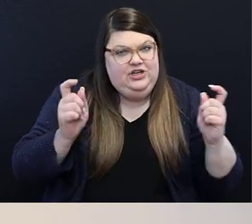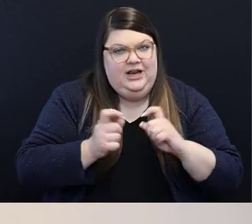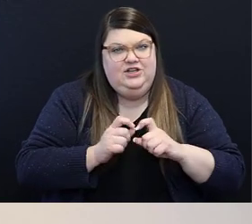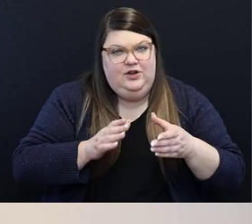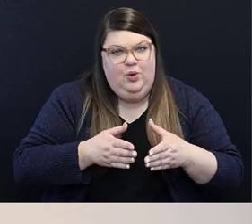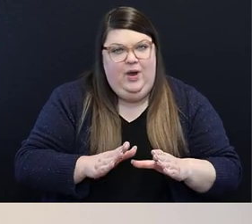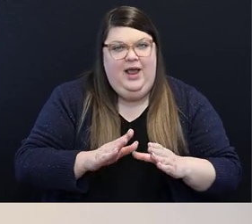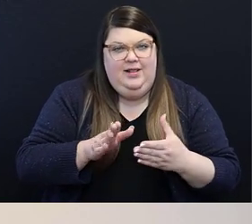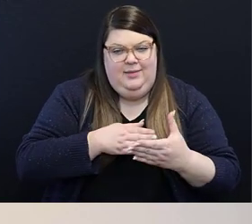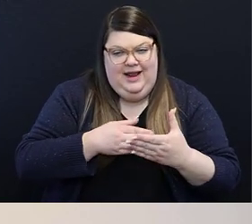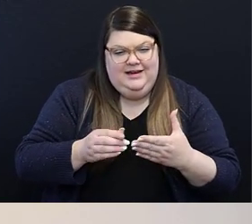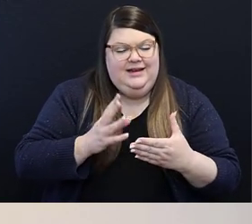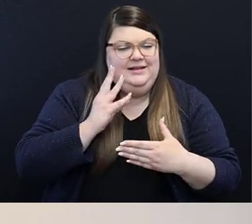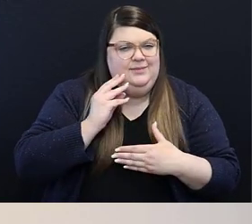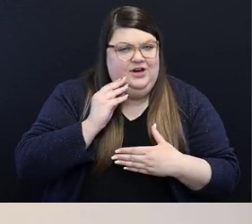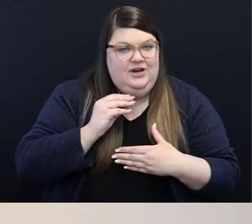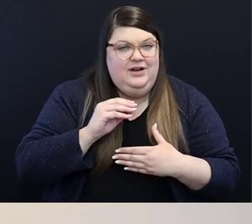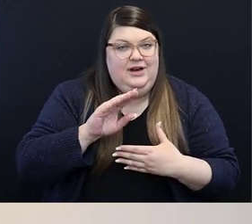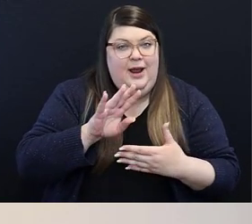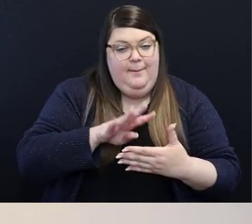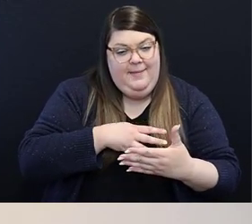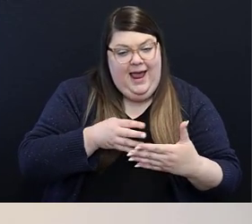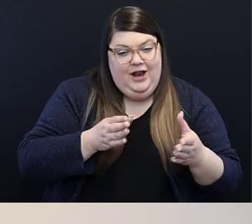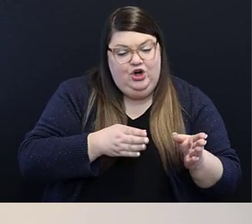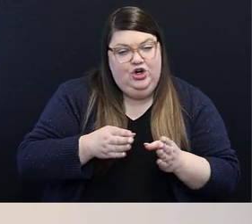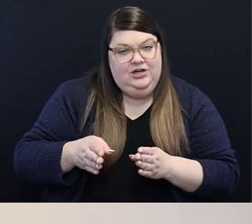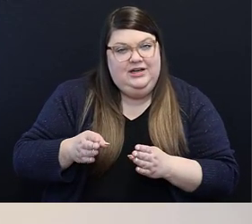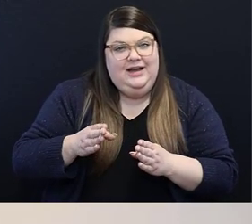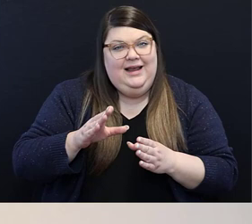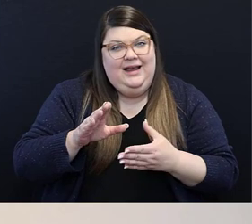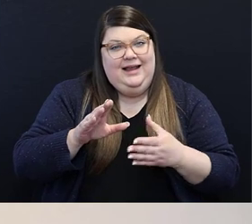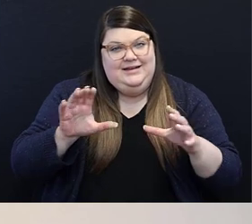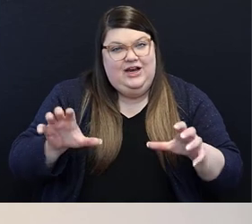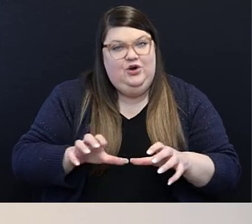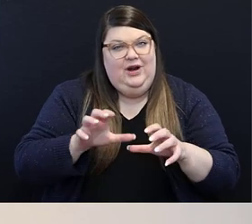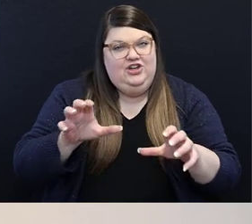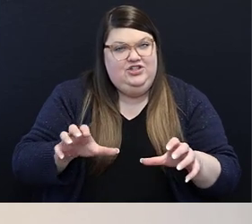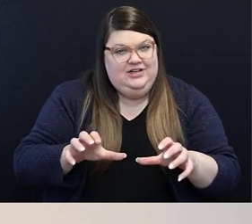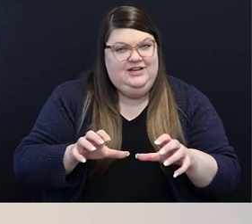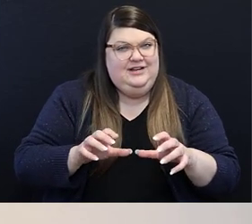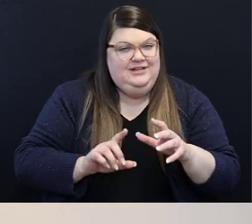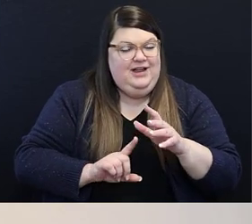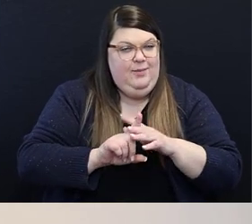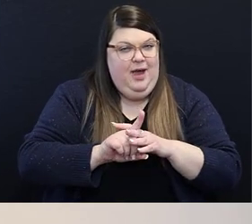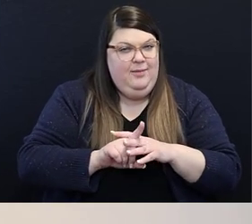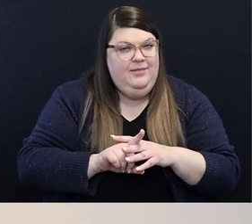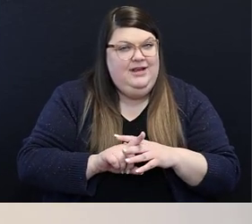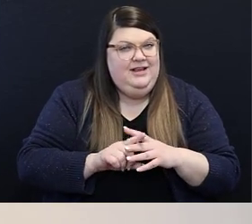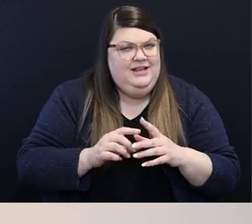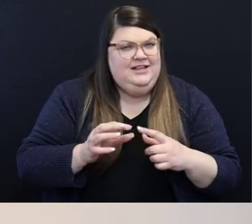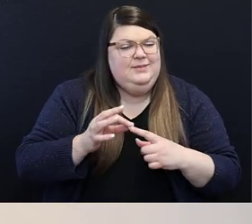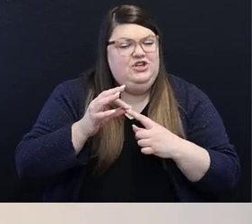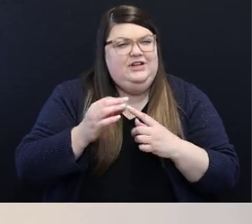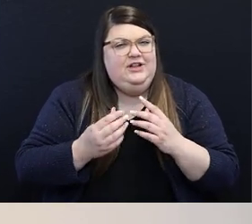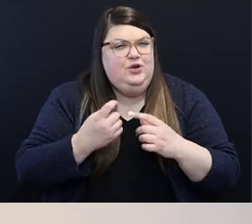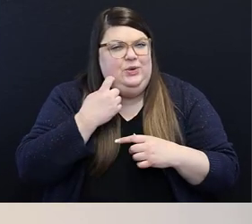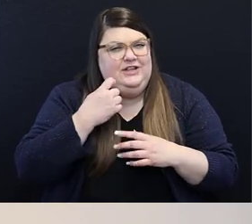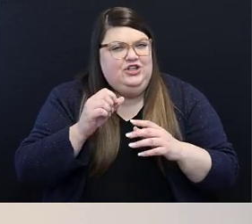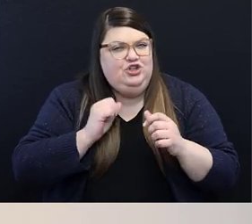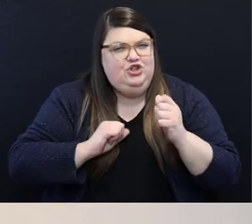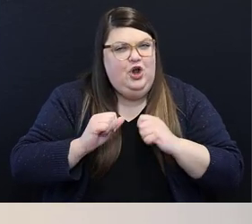is experienced. Pattern and decoration is something that's come up, you know, especially with the recent show at MoCA by Anna Katz, who might be in this room